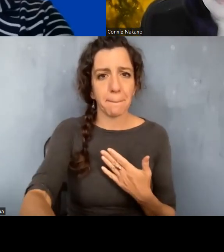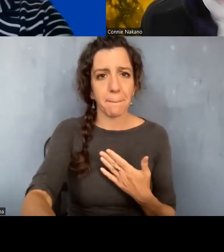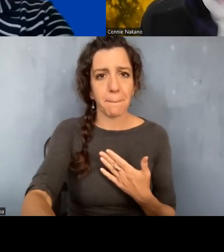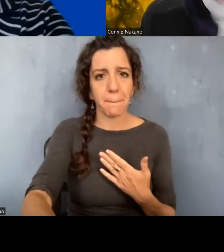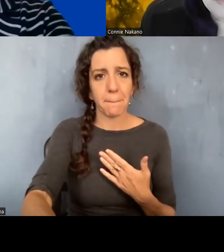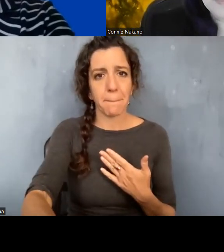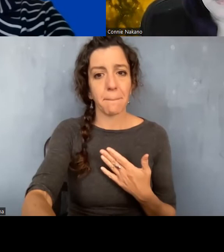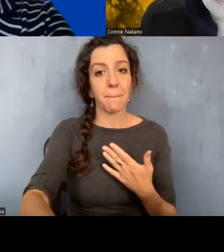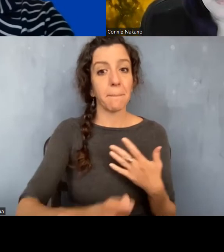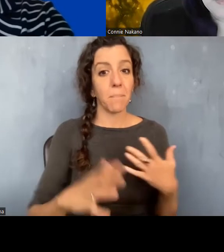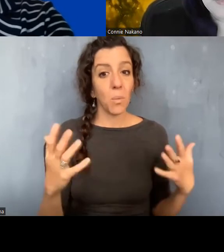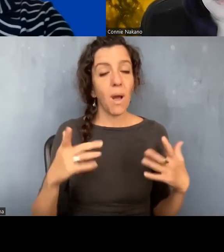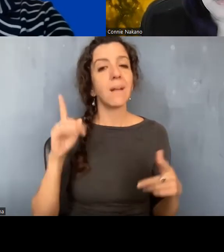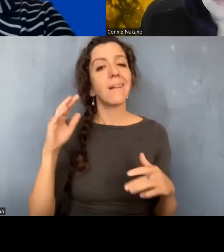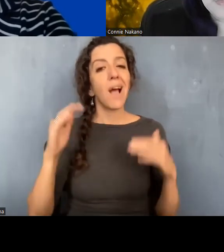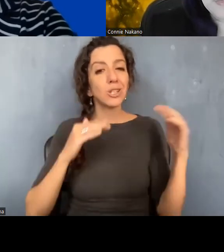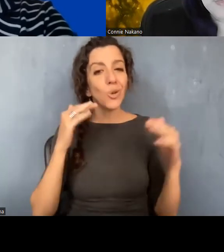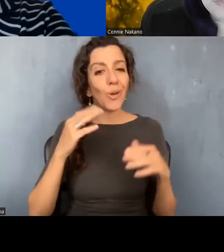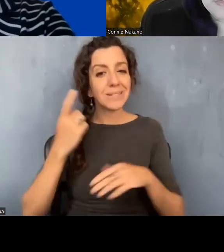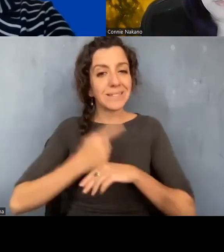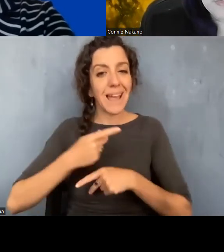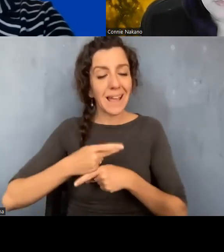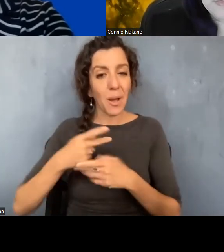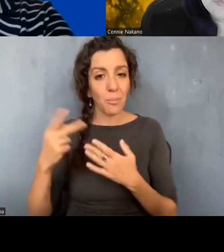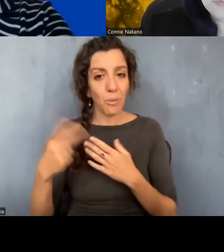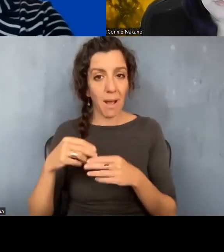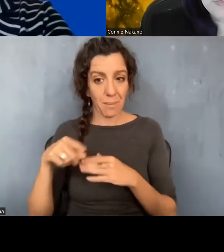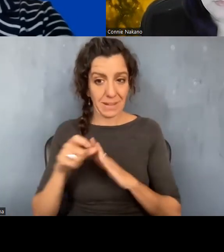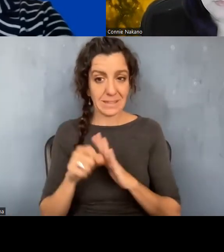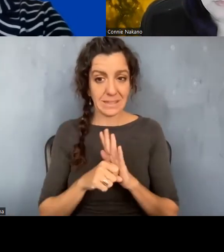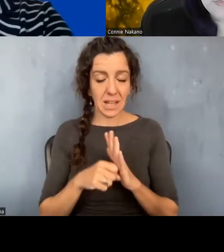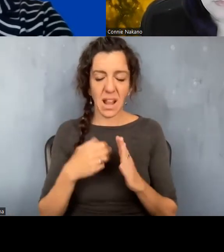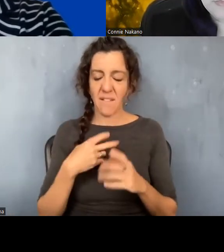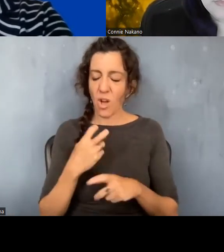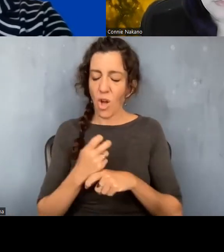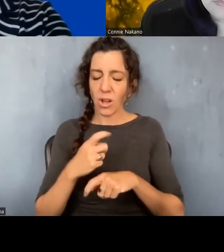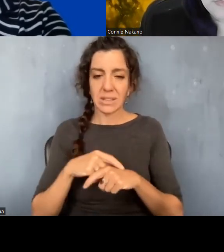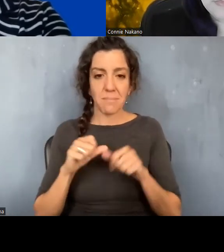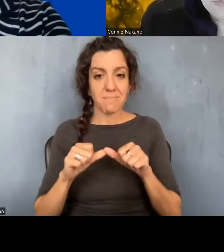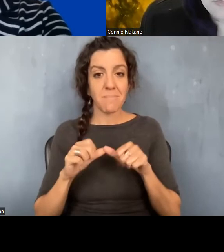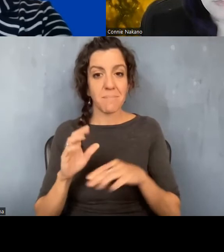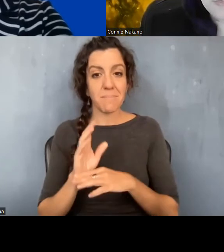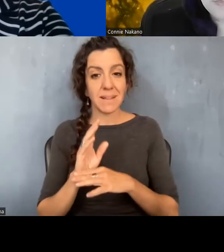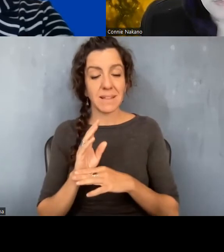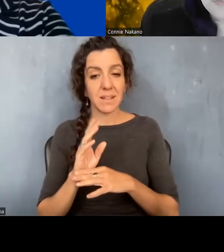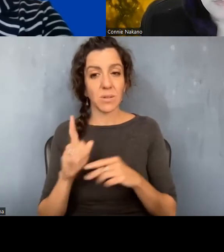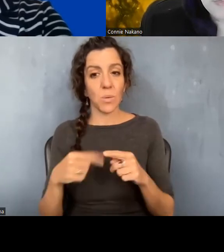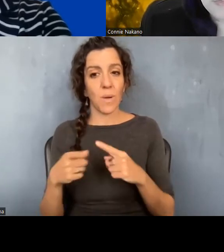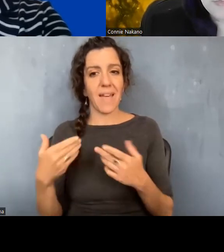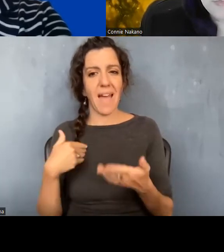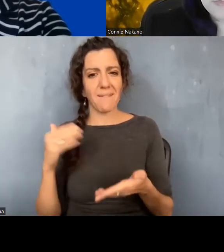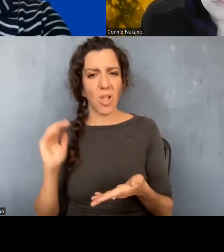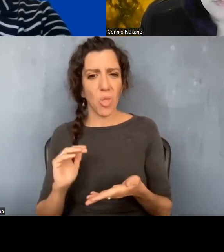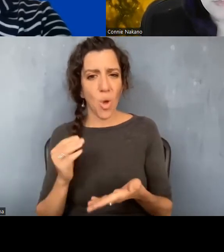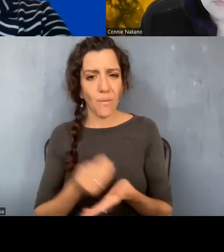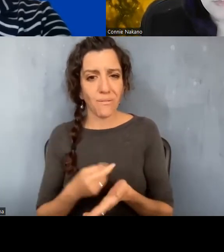adult daycare programs in the state are having serious trouble staying in business when they get a low funding